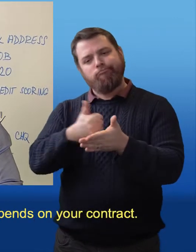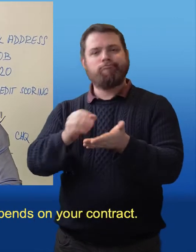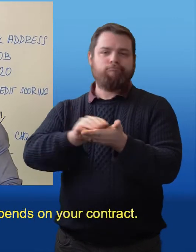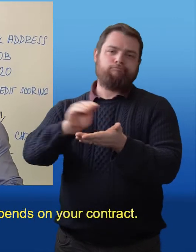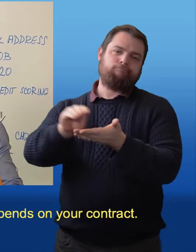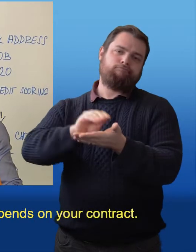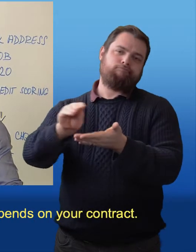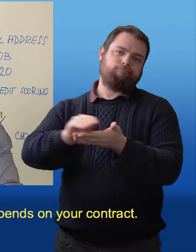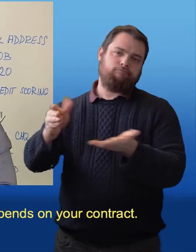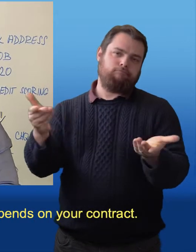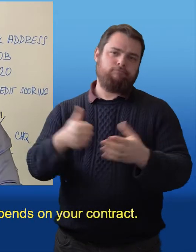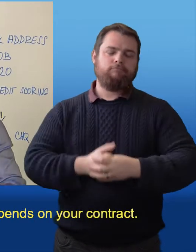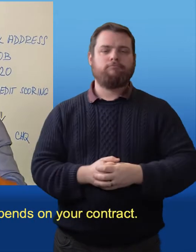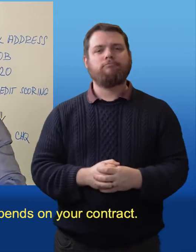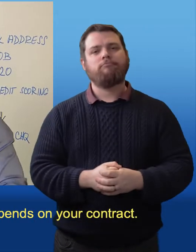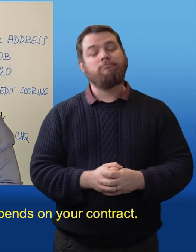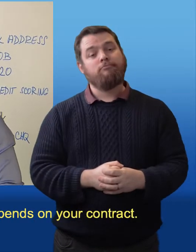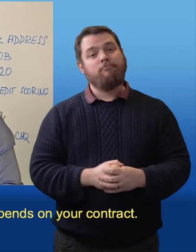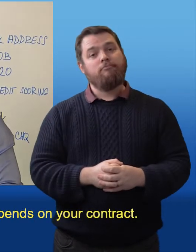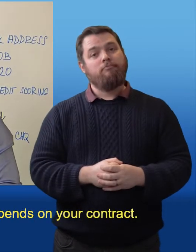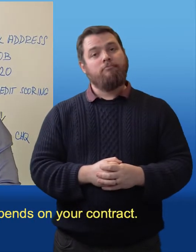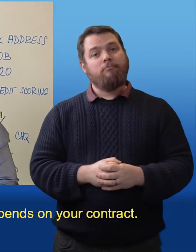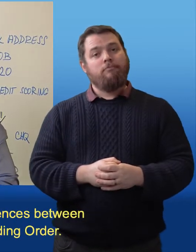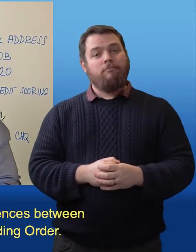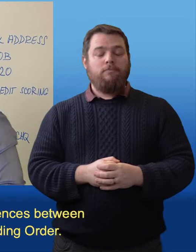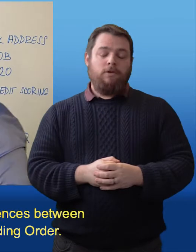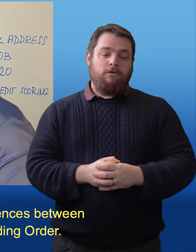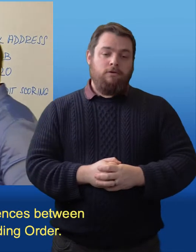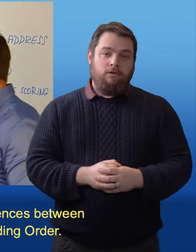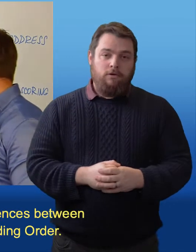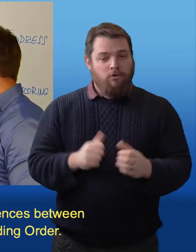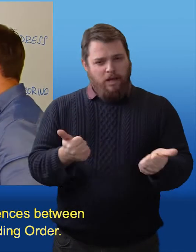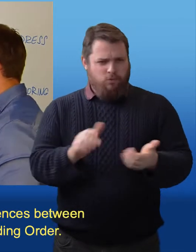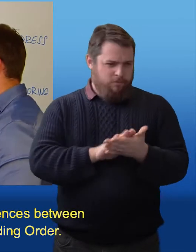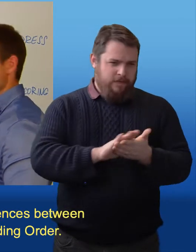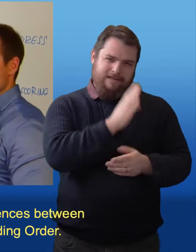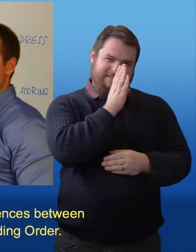every month or every week, depends on your contract. So there are these